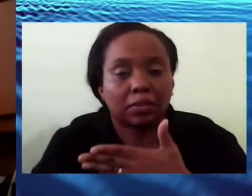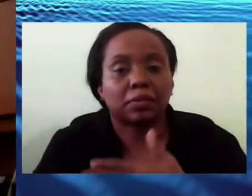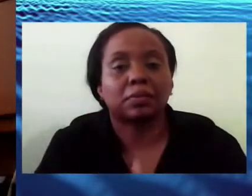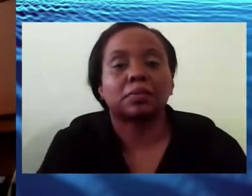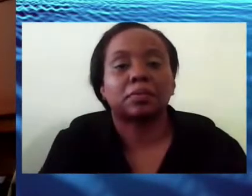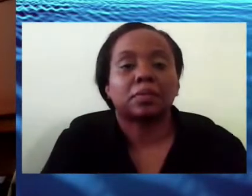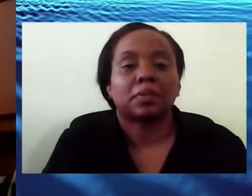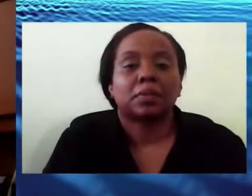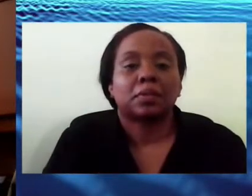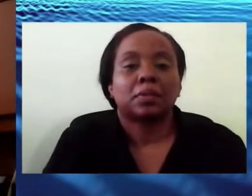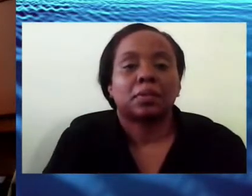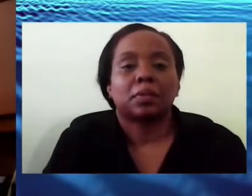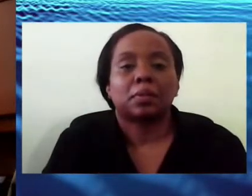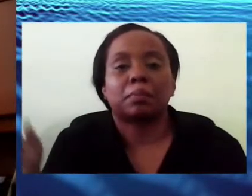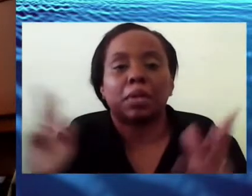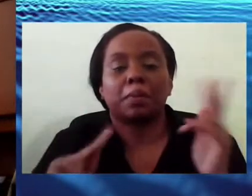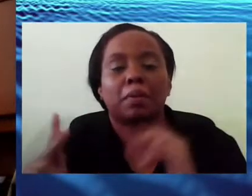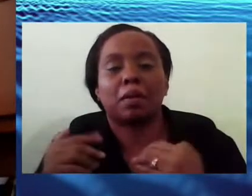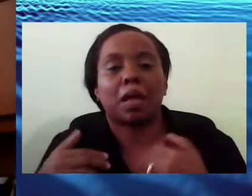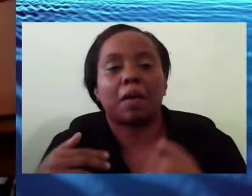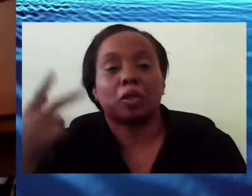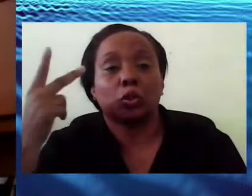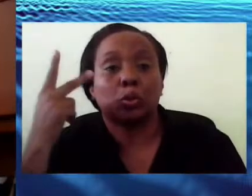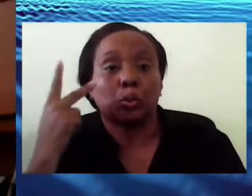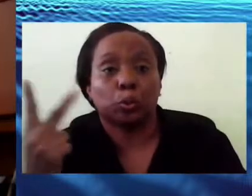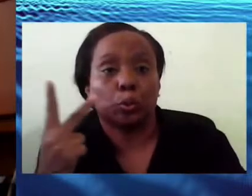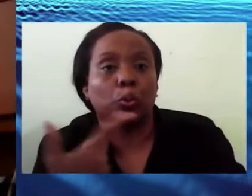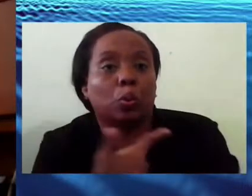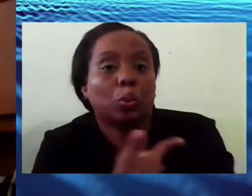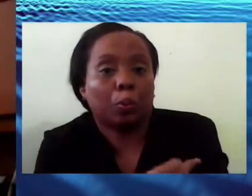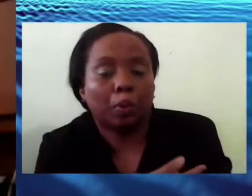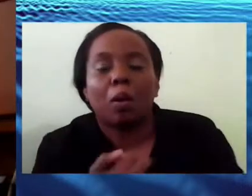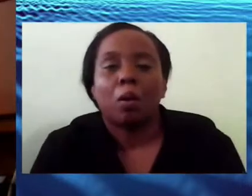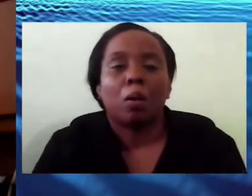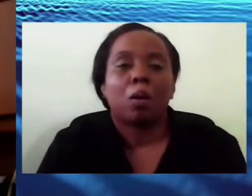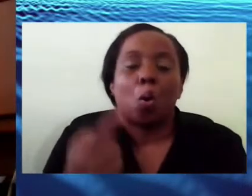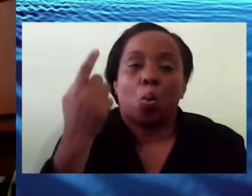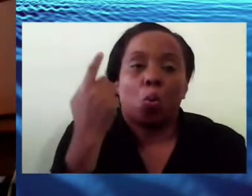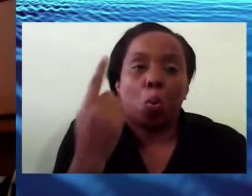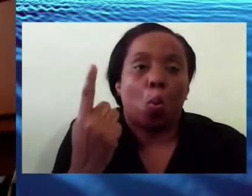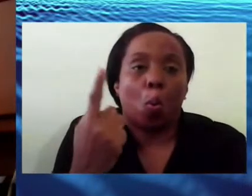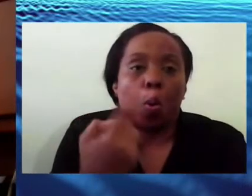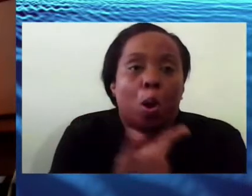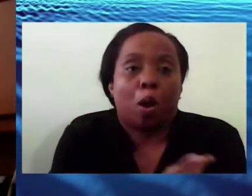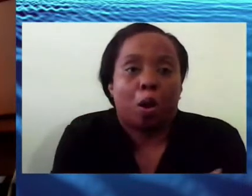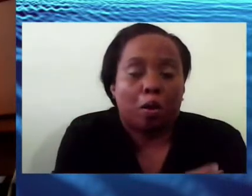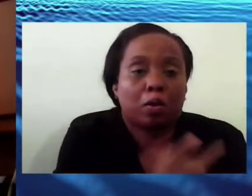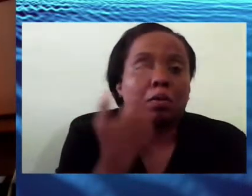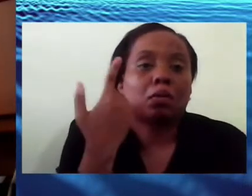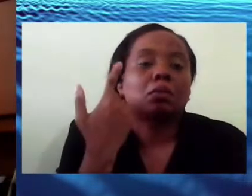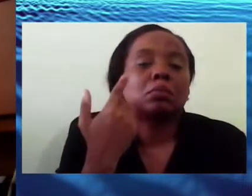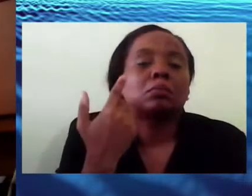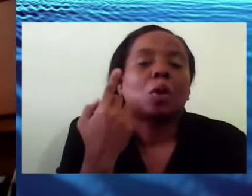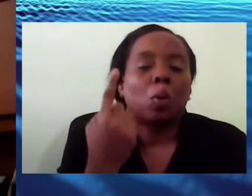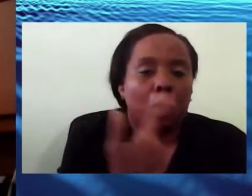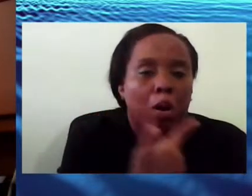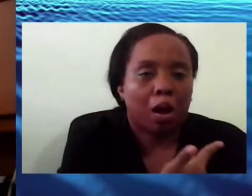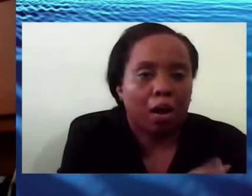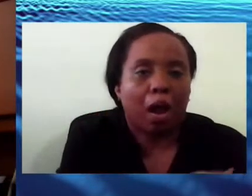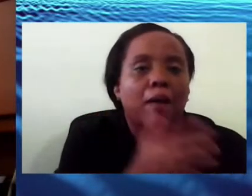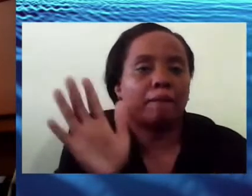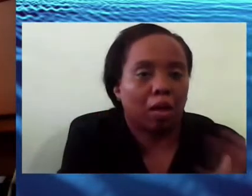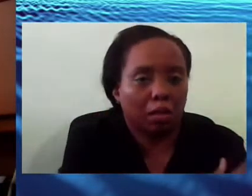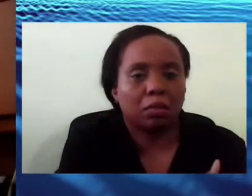have received both jabs of a two-jab dose or one jab of a one-jab dose and 14 days hence before they